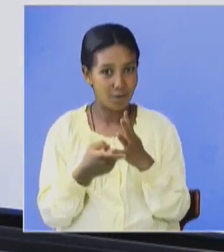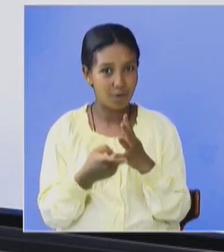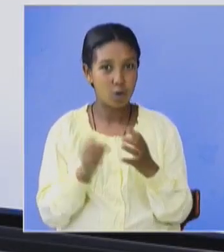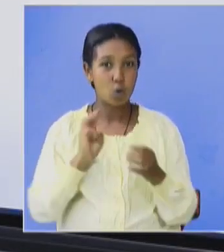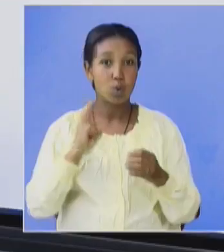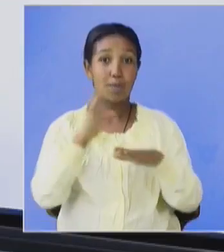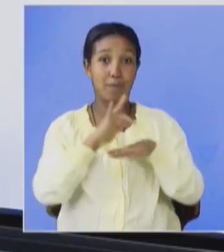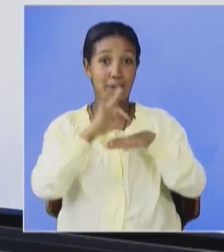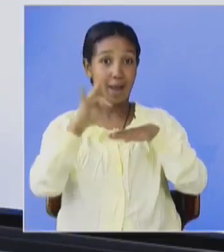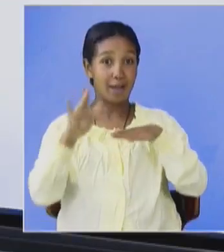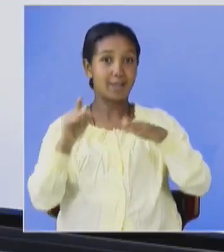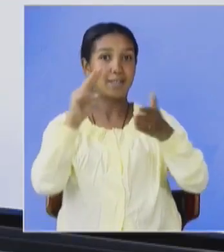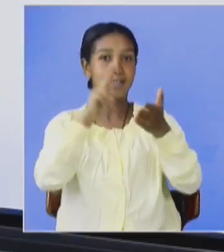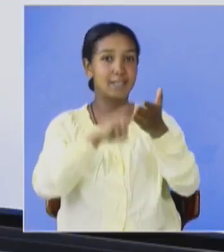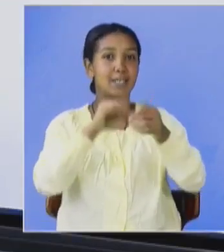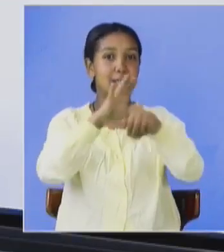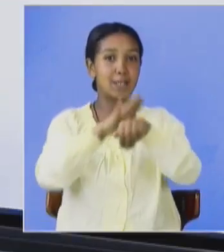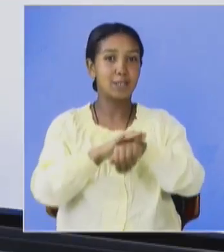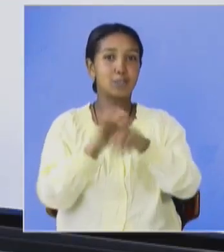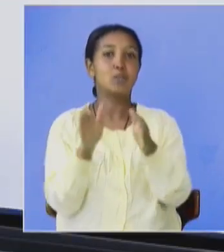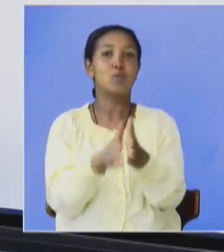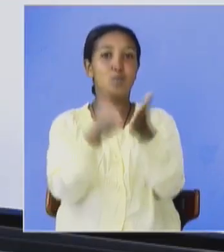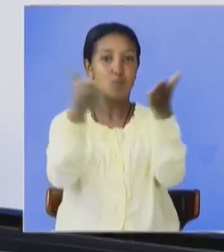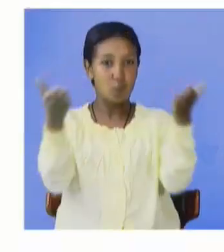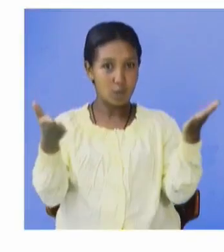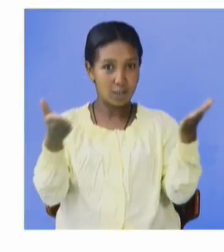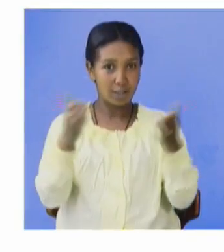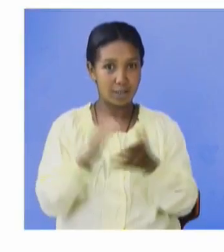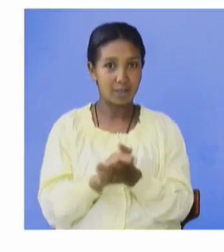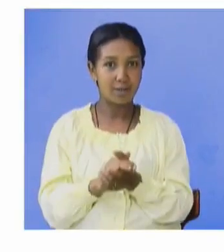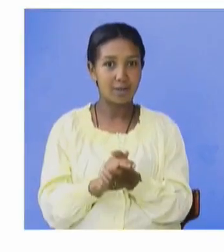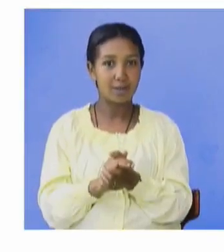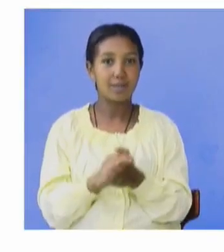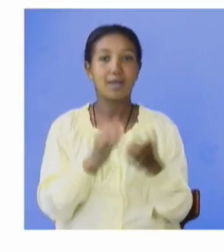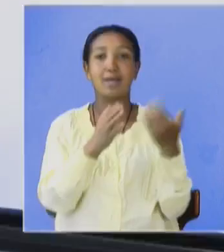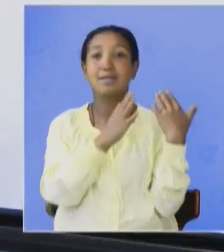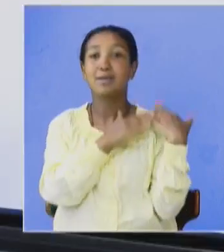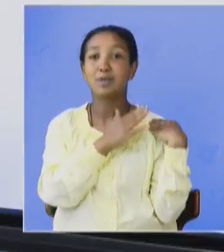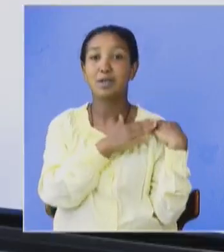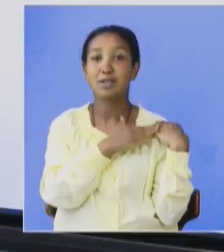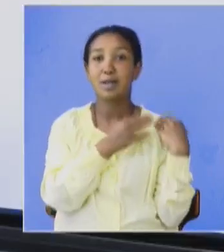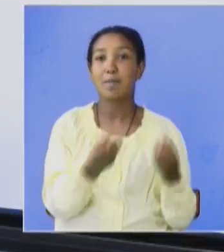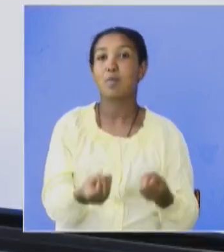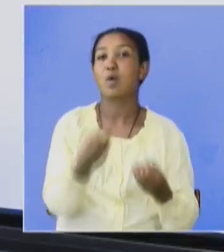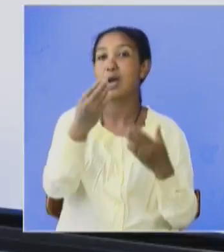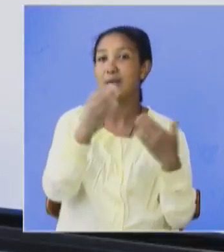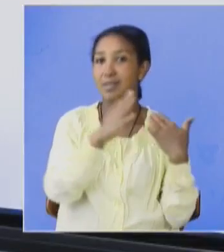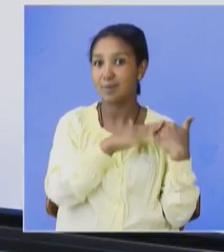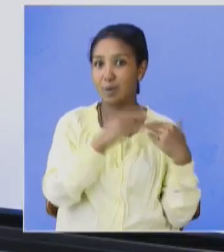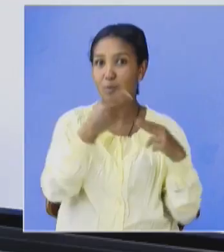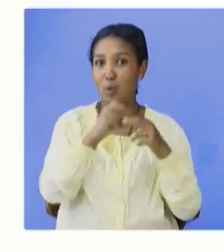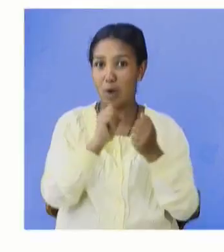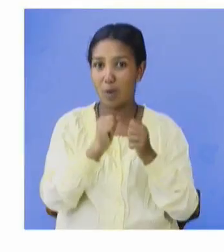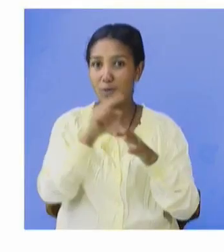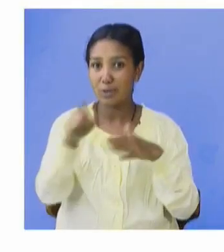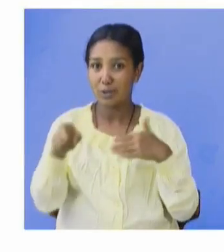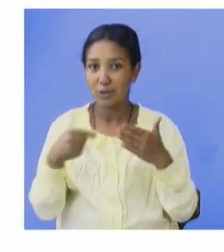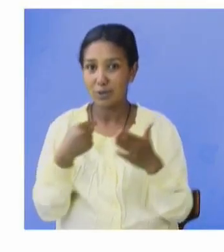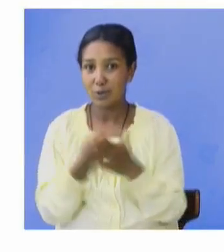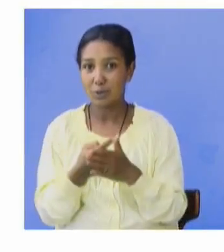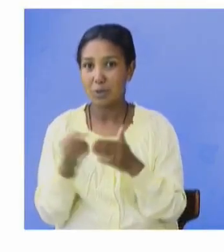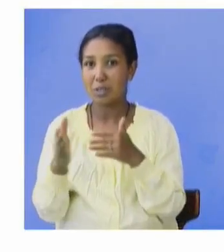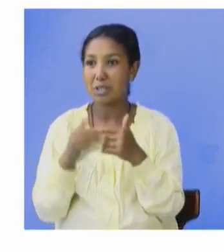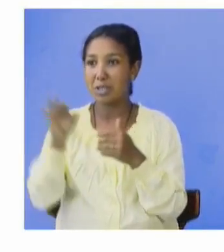We blank read English book. So here is a subject, plural subject, and pronoun. So easily